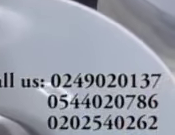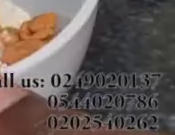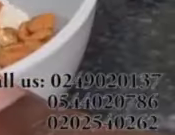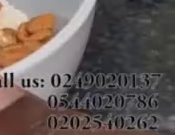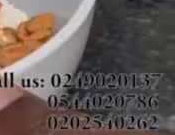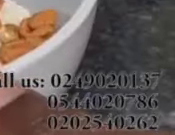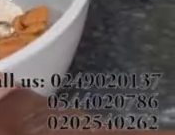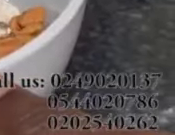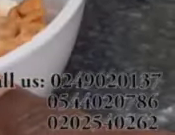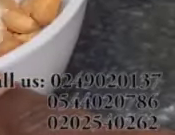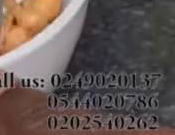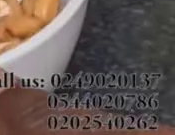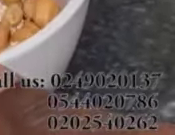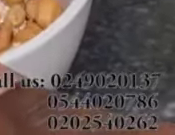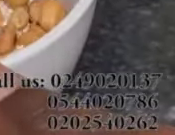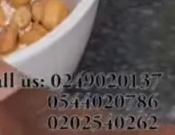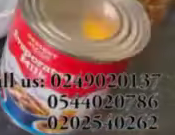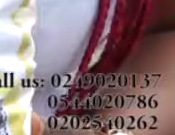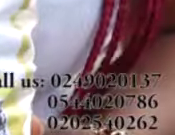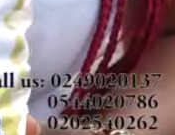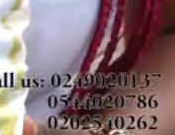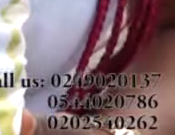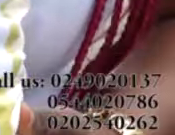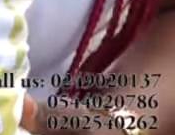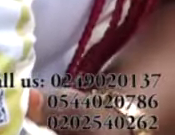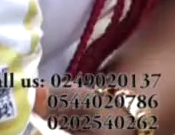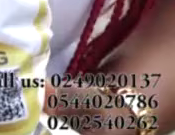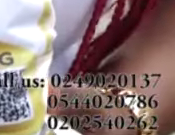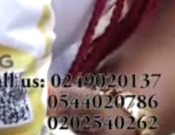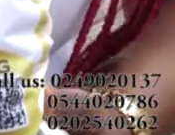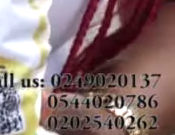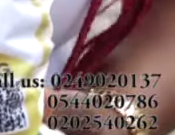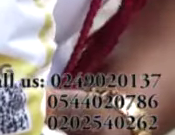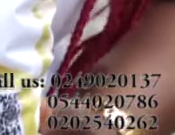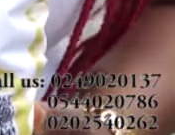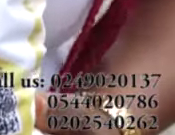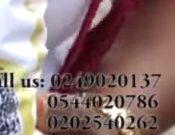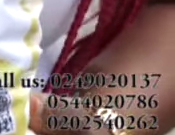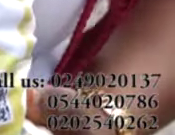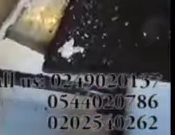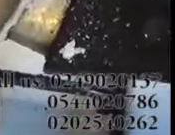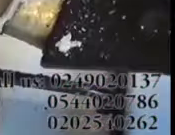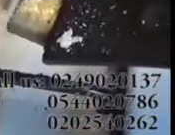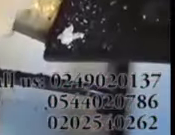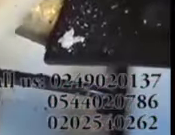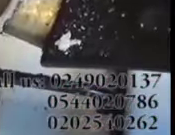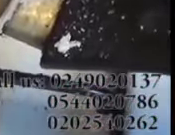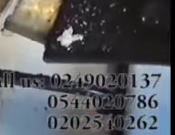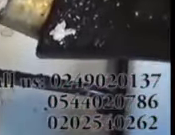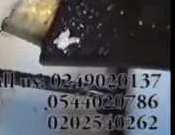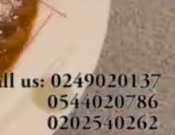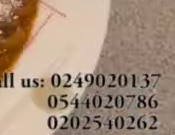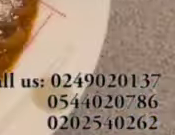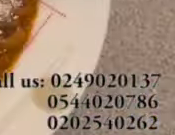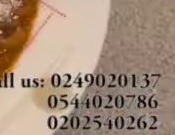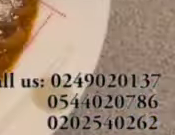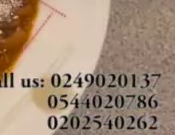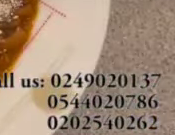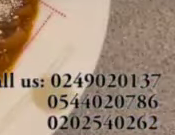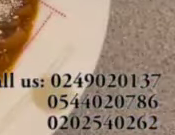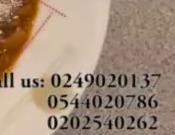and so It is on that reason I have got myself tasty gari from I Shine Foods. So what